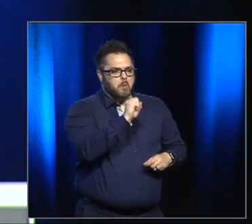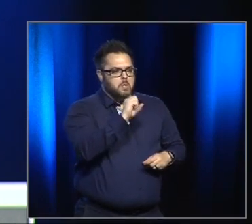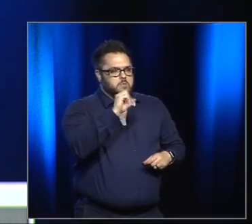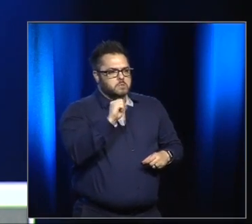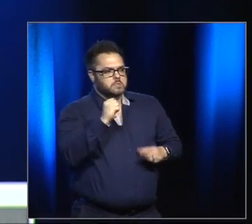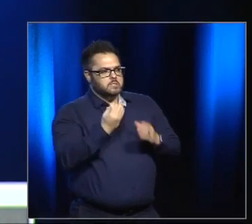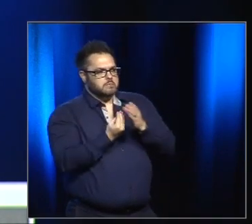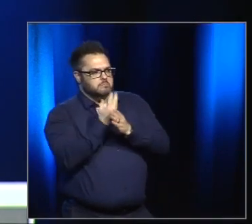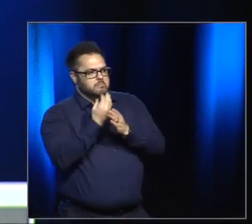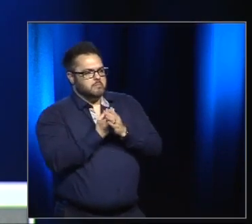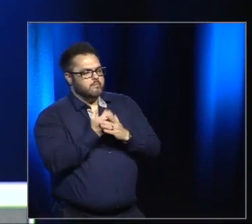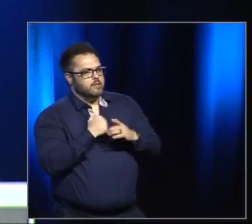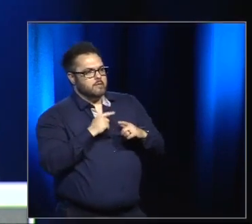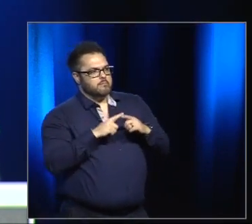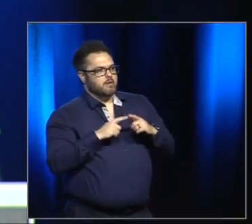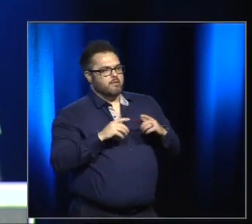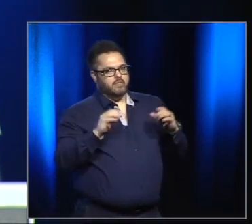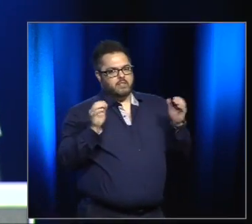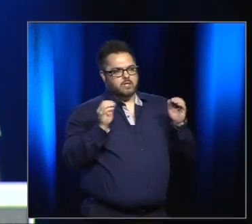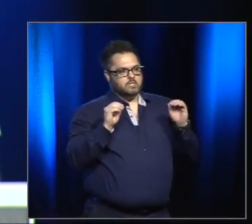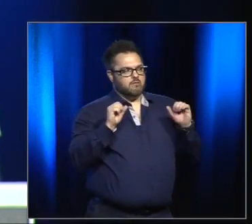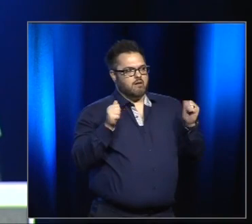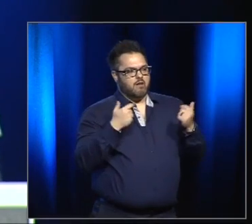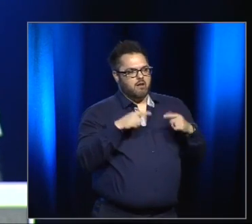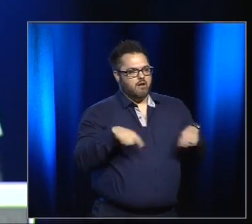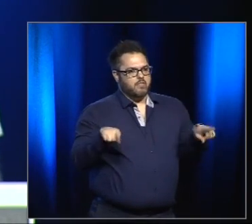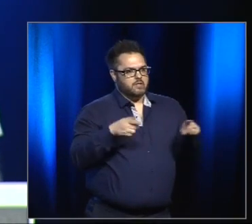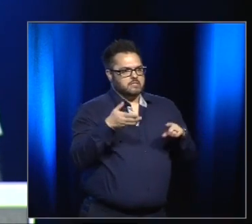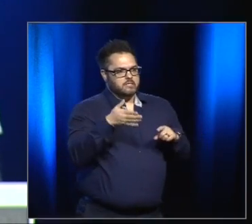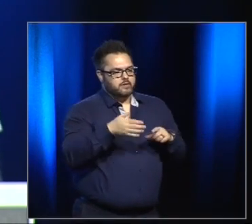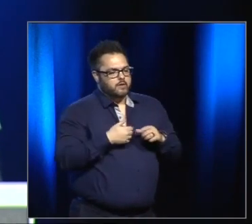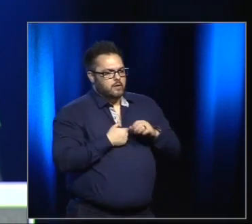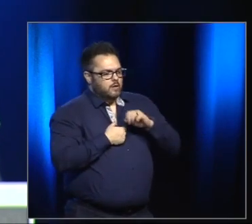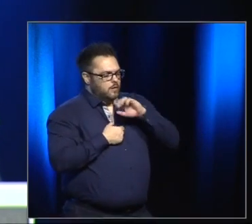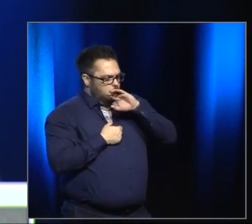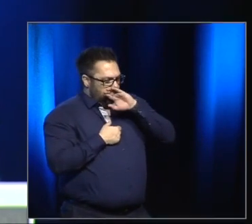that because I'm quite confident there are no botanists in the audience who are going to give me a hard time.